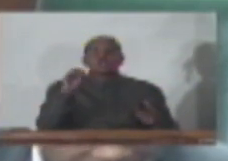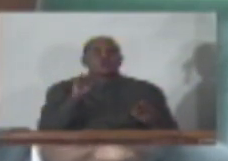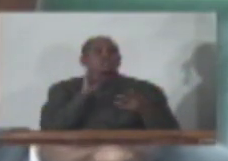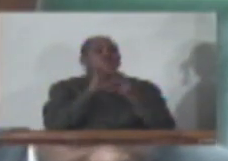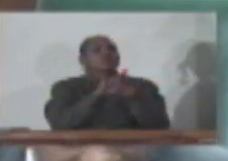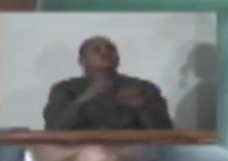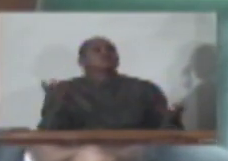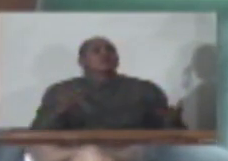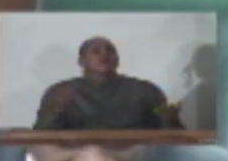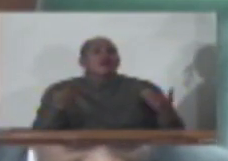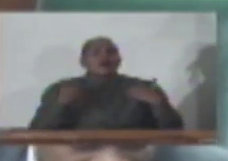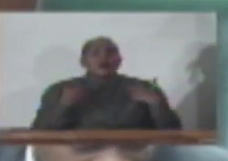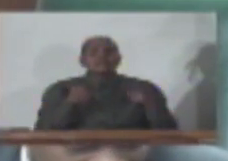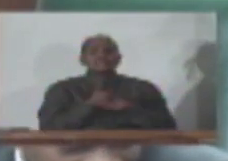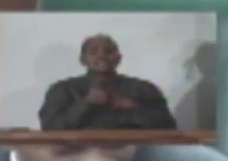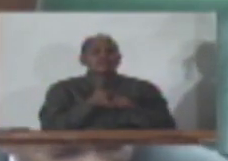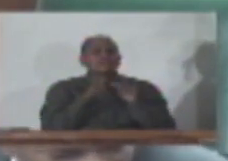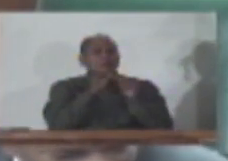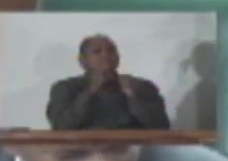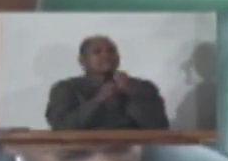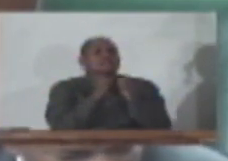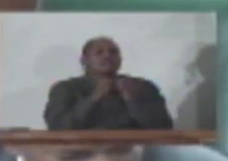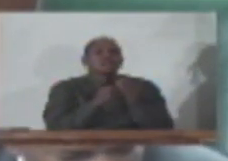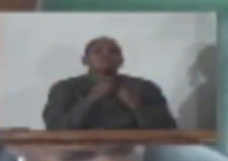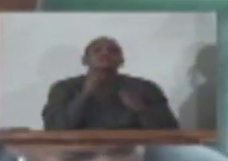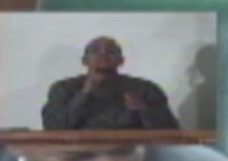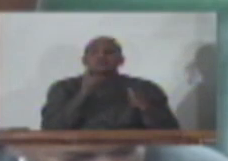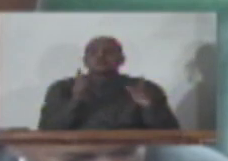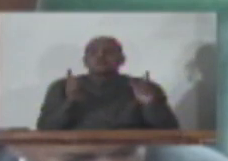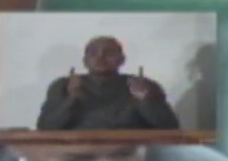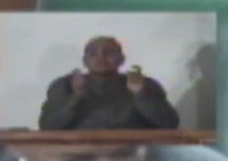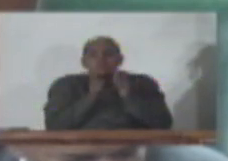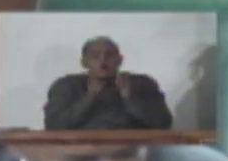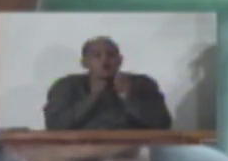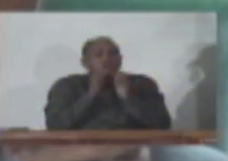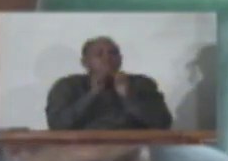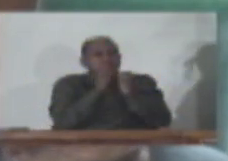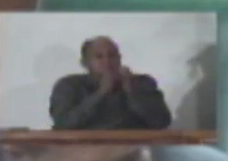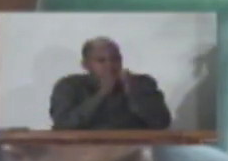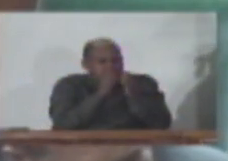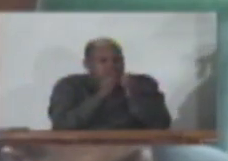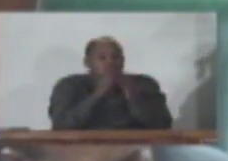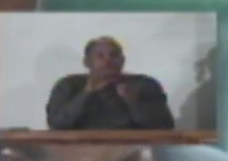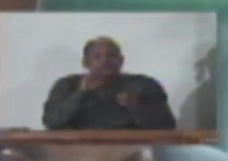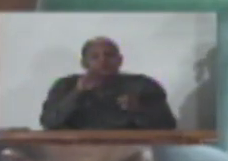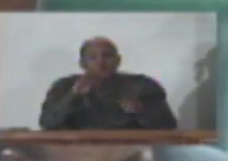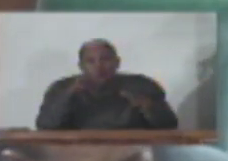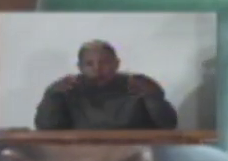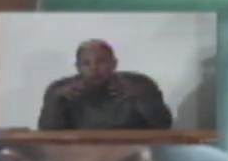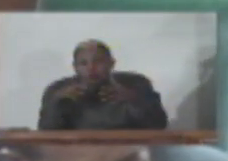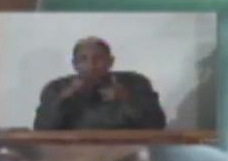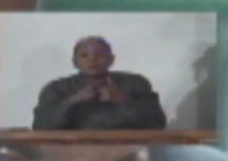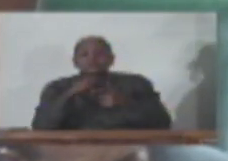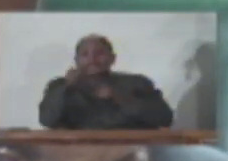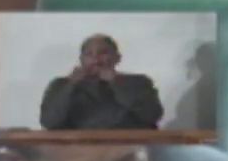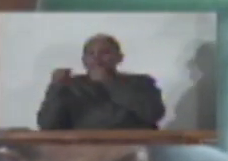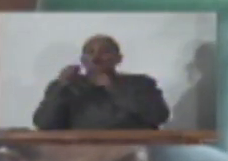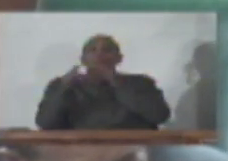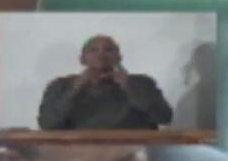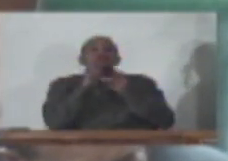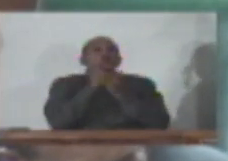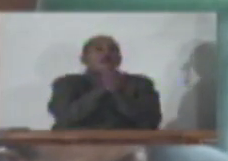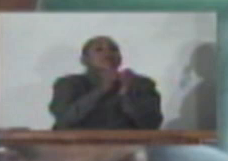of having a small maintenance crew, as well as employing persons to help